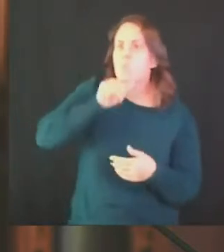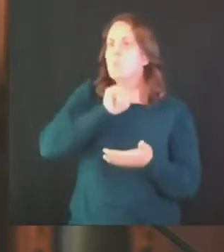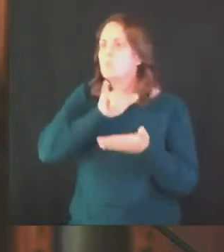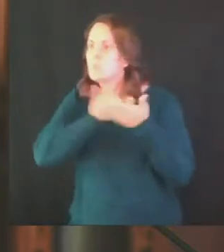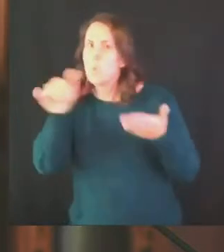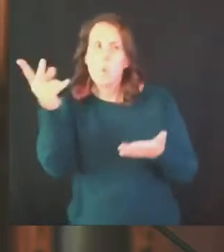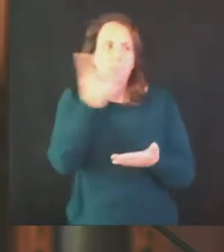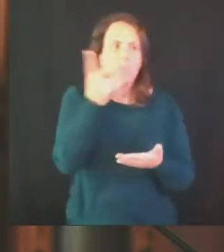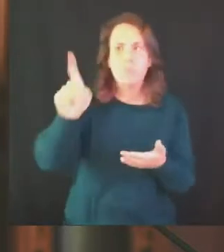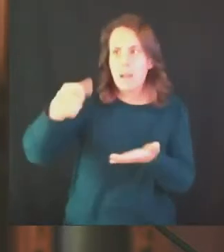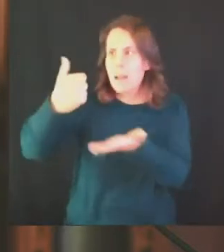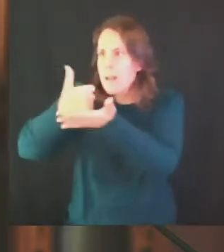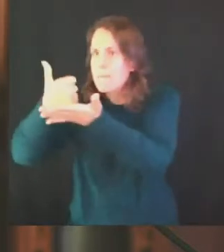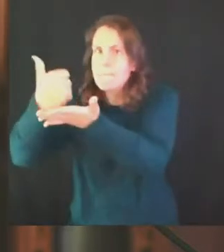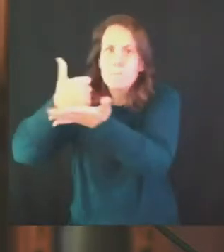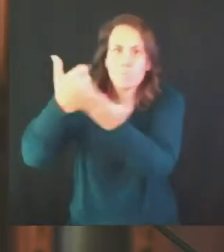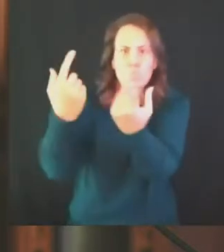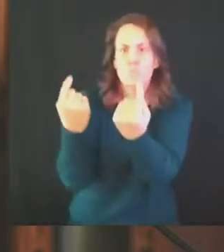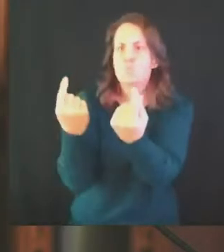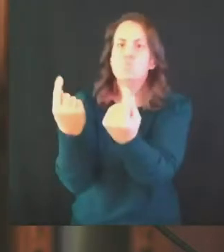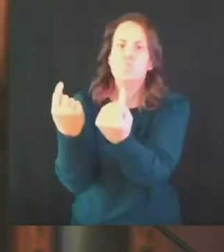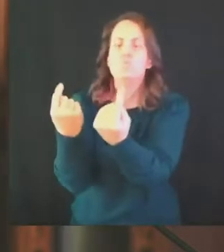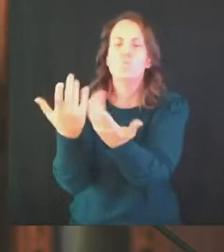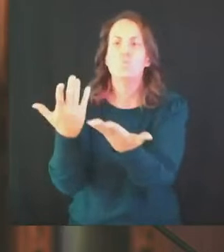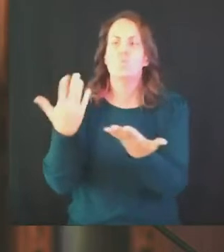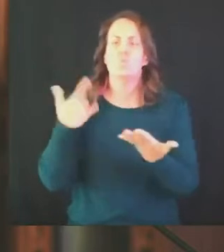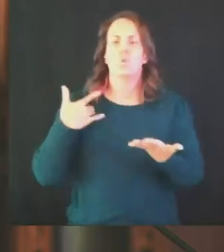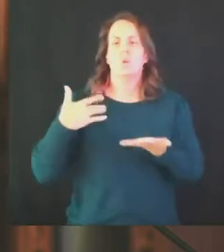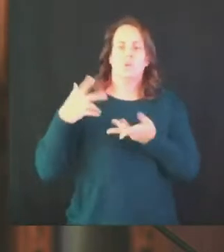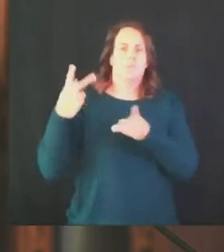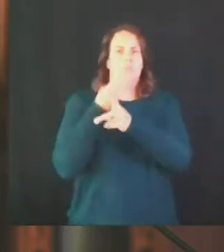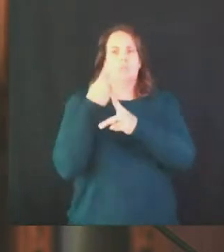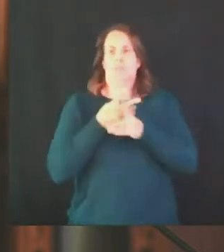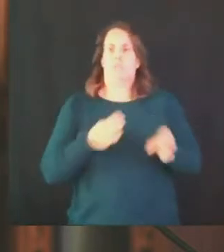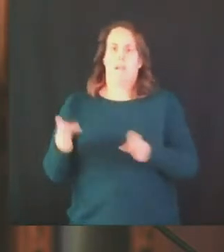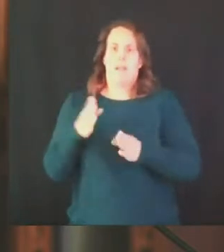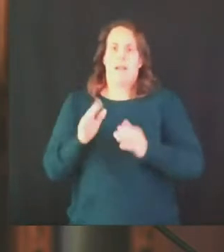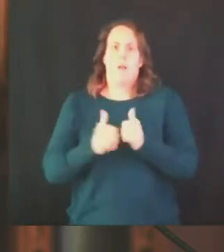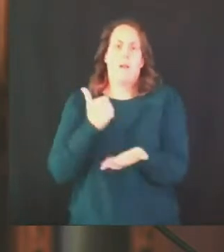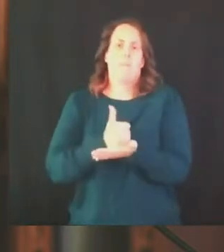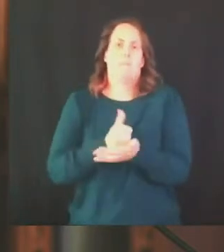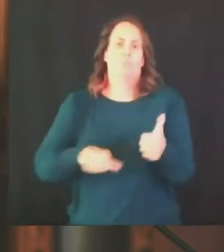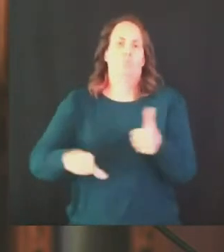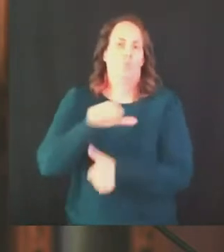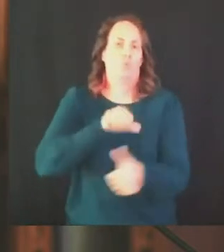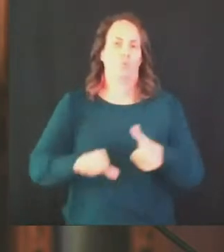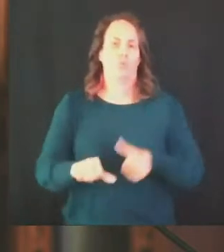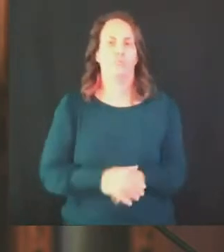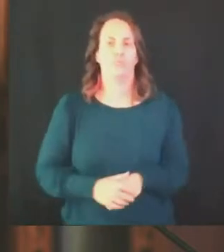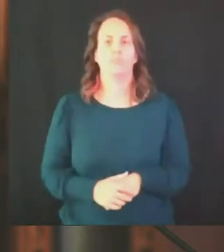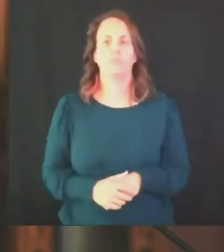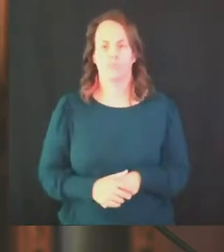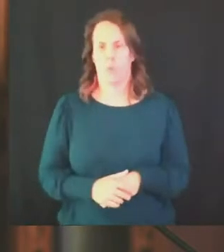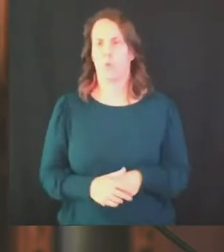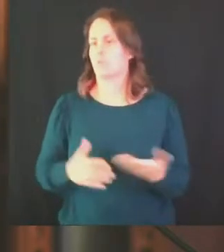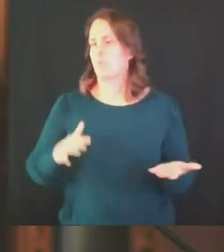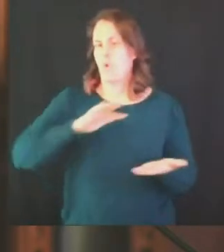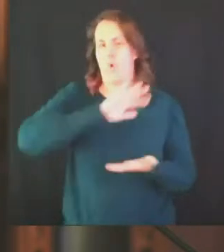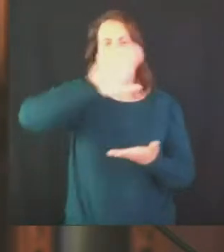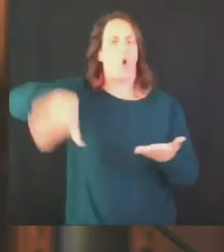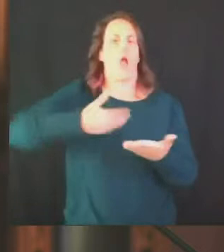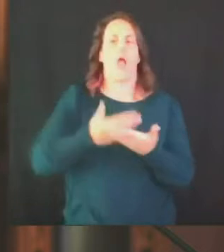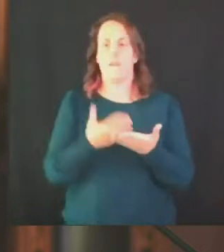capacity to really meet the needs when they were seeing their hospitals in similar positions to where we are now. And